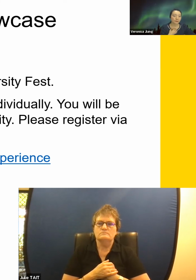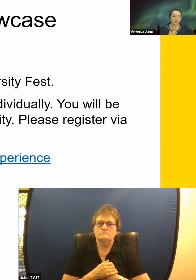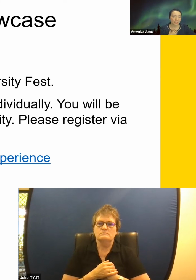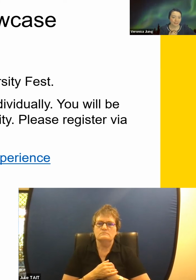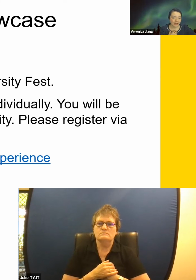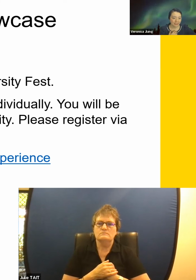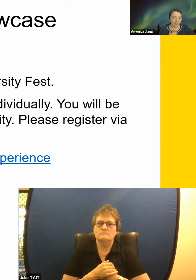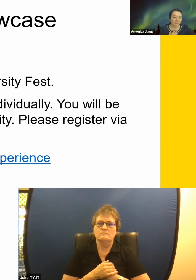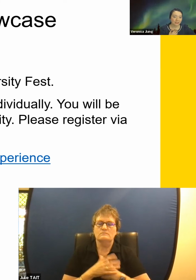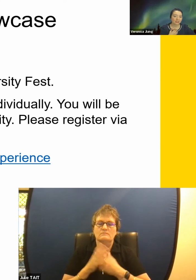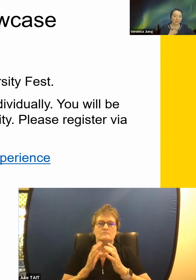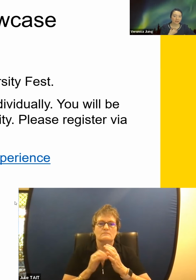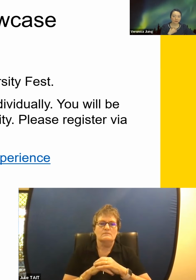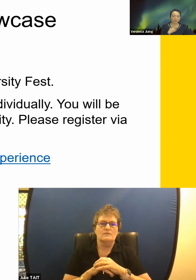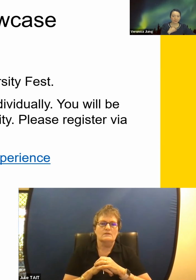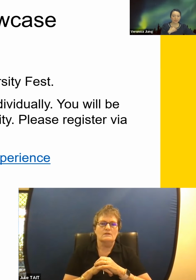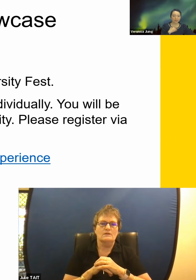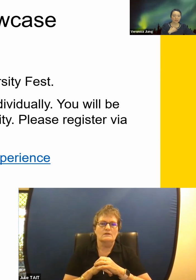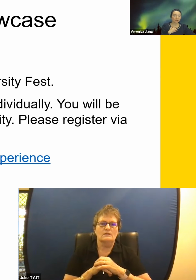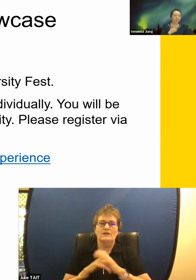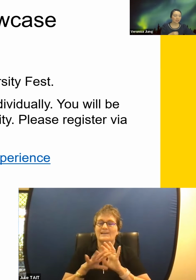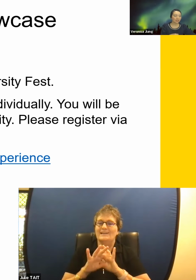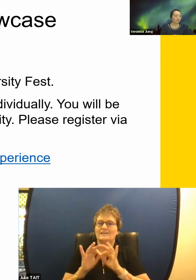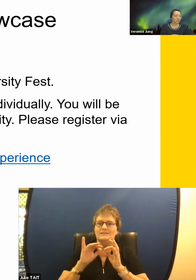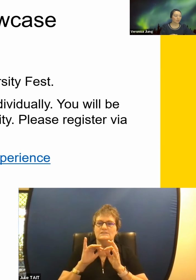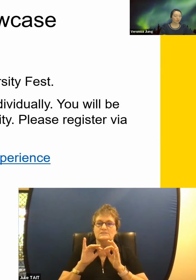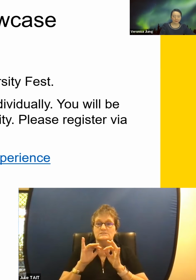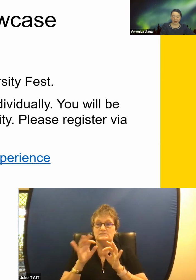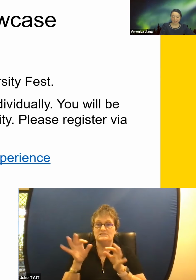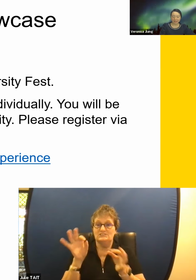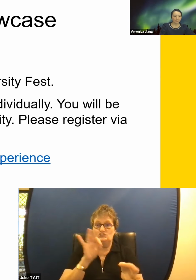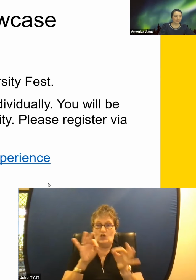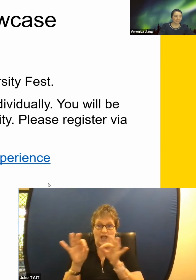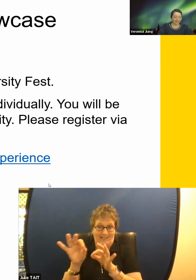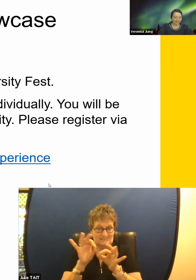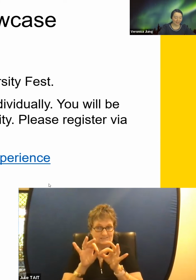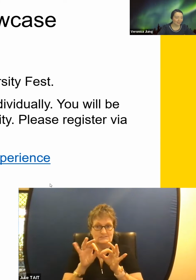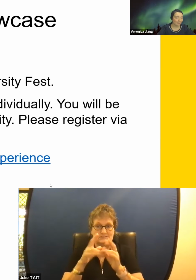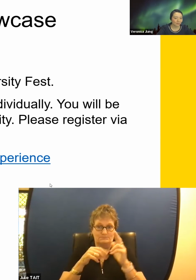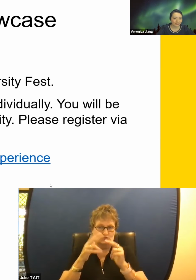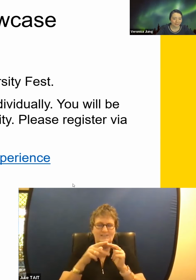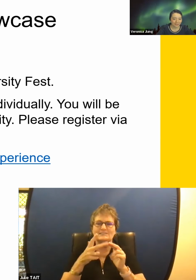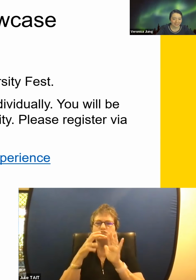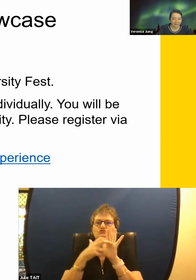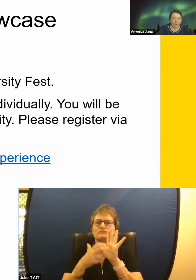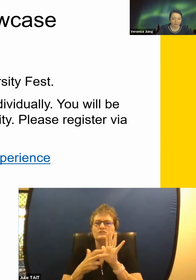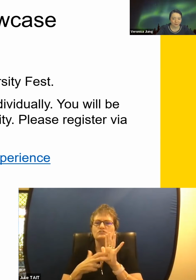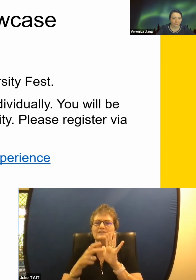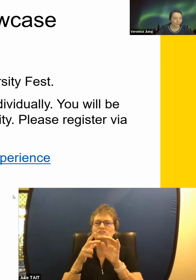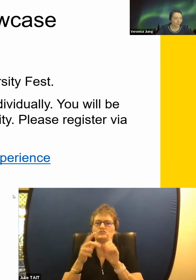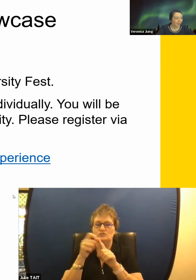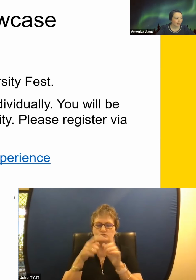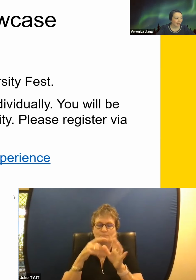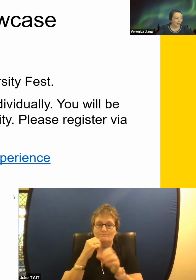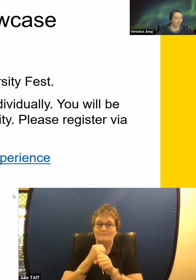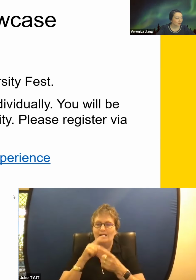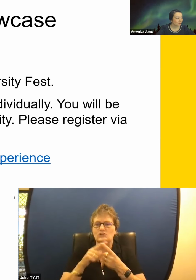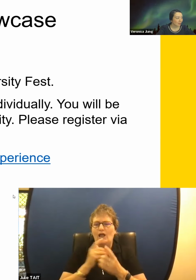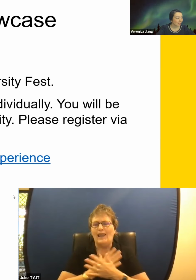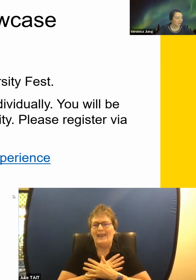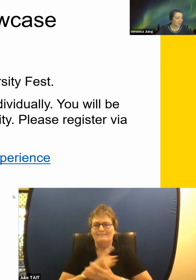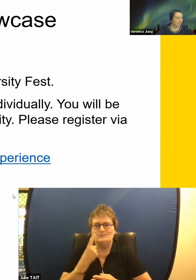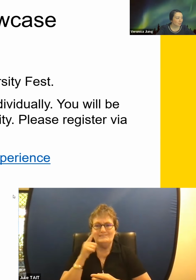Science building. Yeah, it is in the Science building. So it is in the register page. Please say that I would like to see you tomorrow.